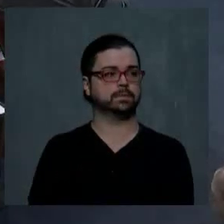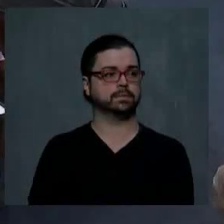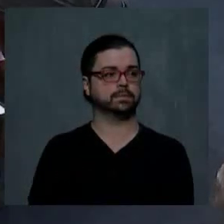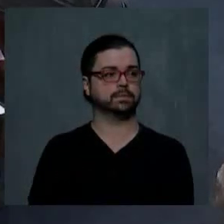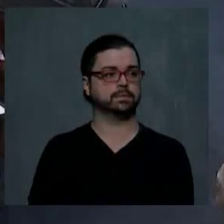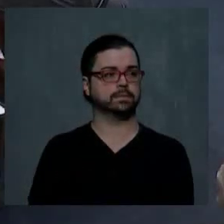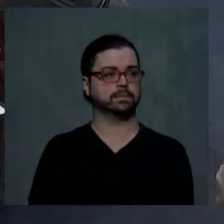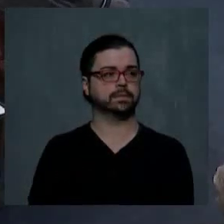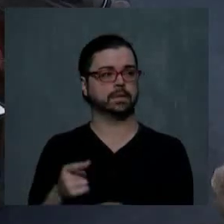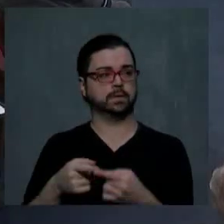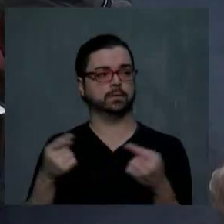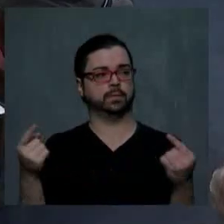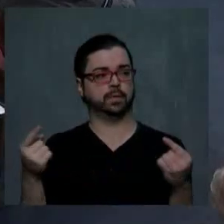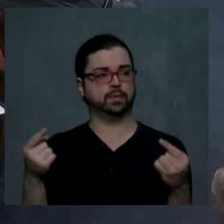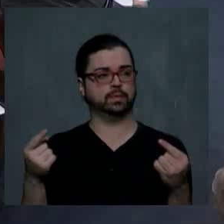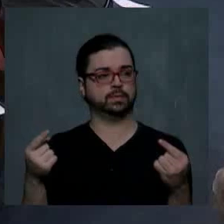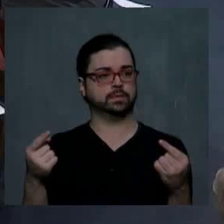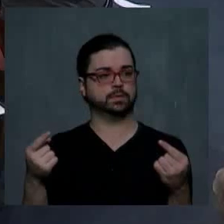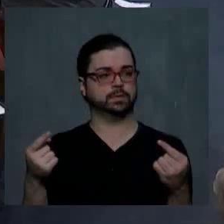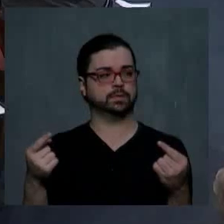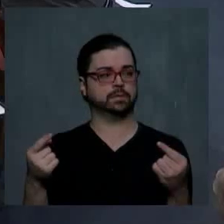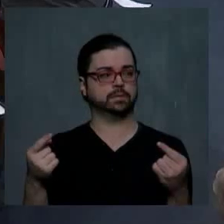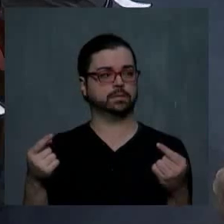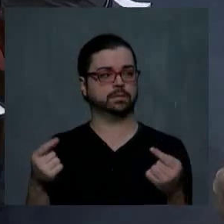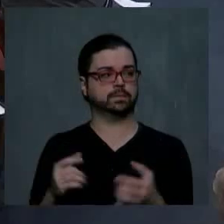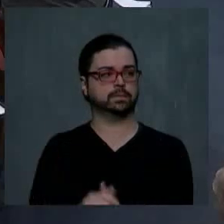And those opposed?